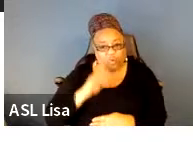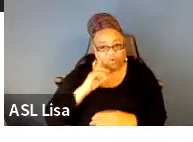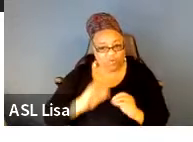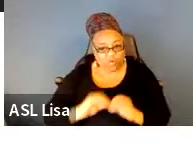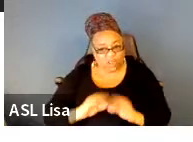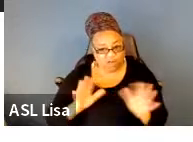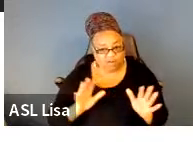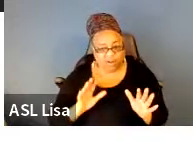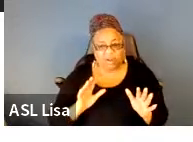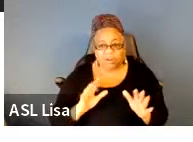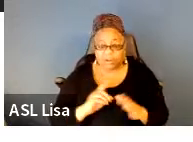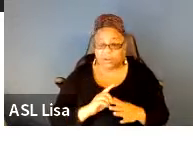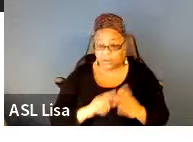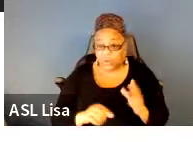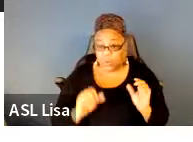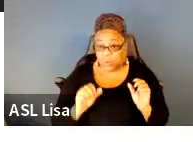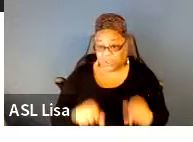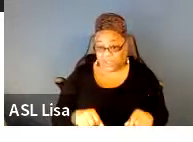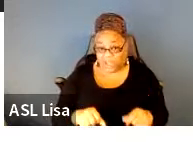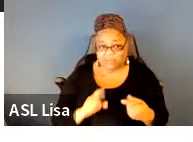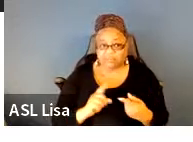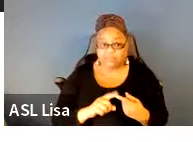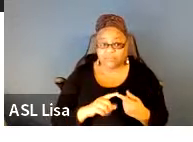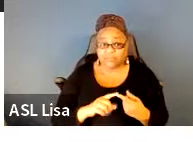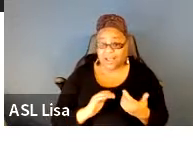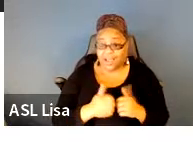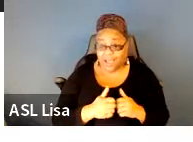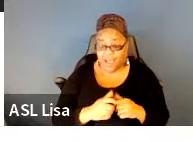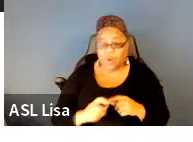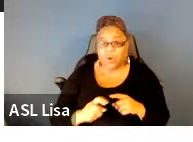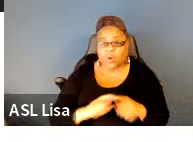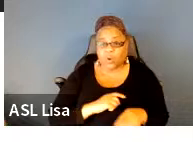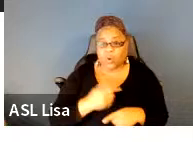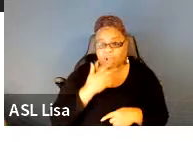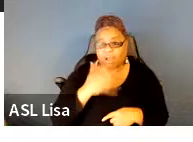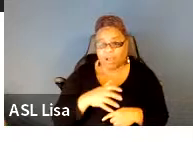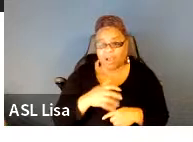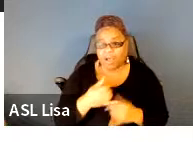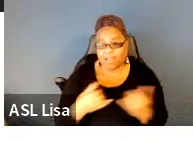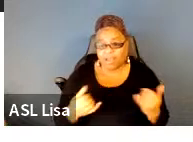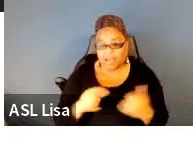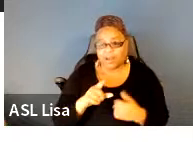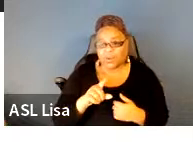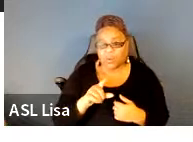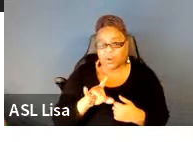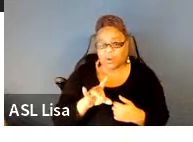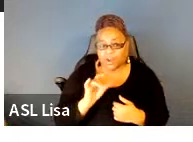do that. The first would be calling our technical assistance hotline at